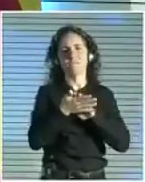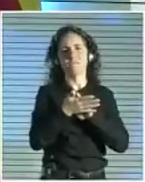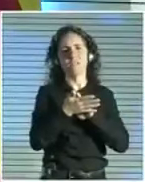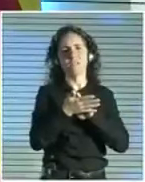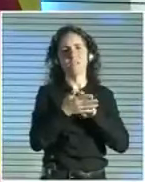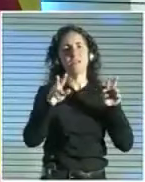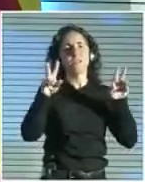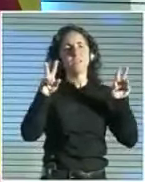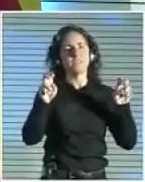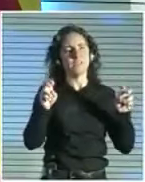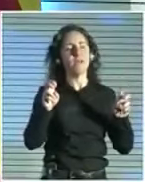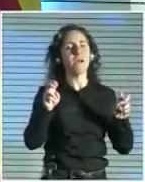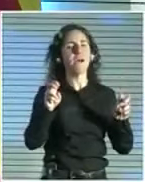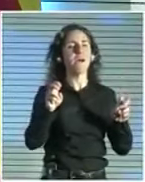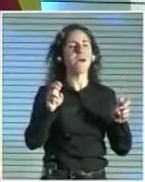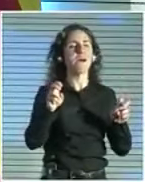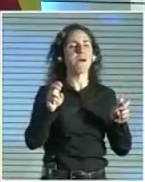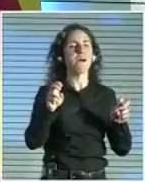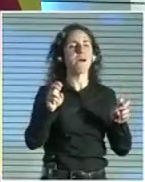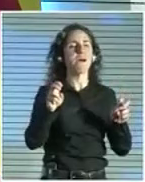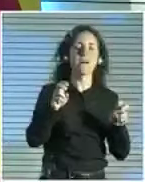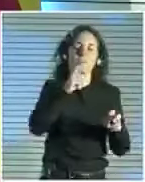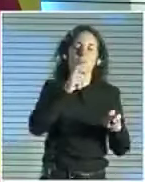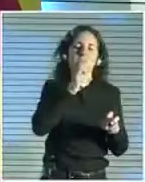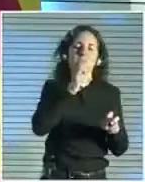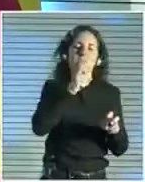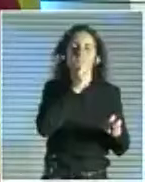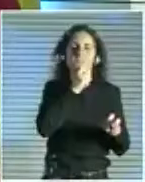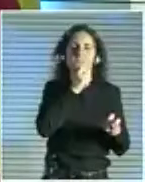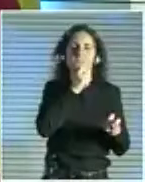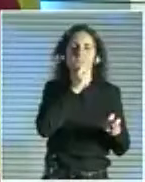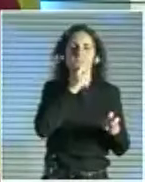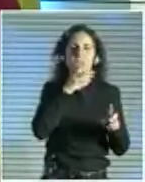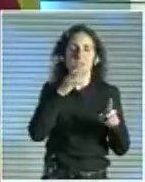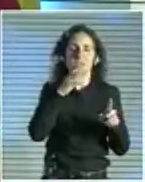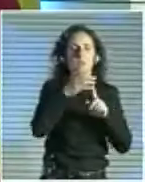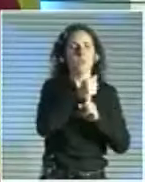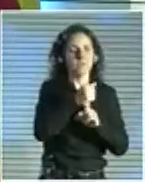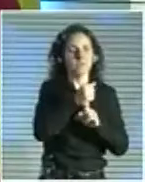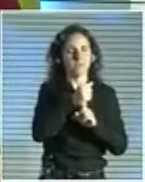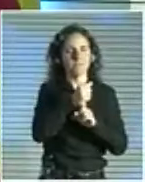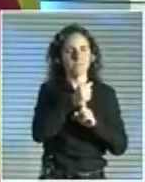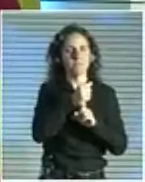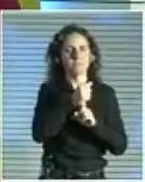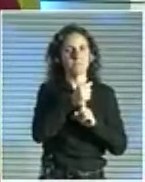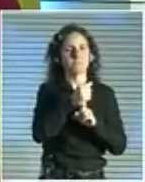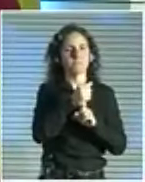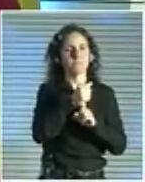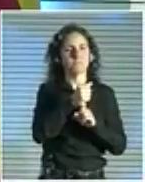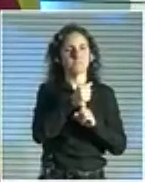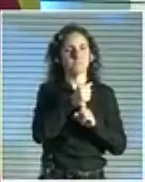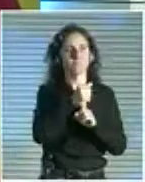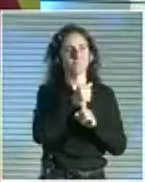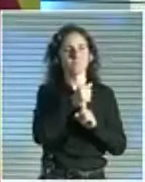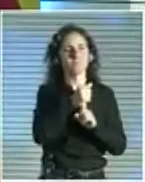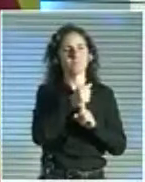here in the audience will confirm that leading sustainability at destination level is not an easy task. What we